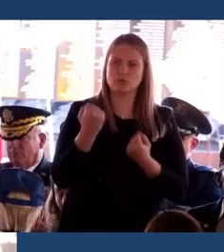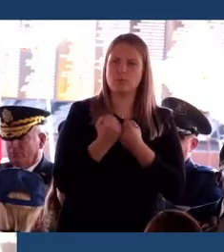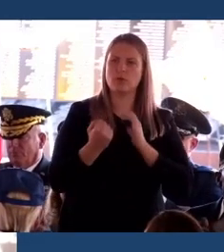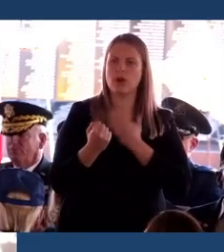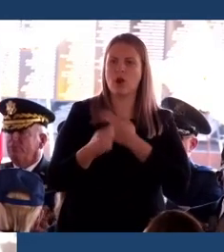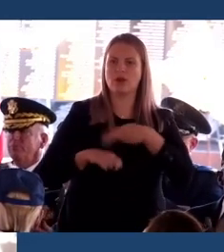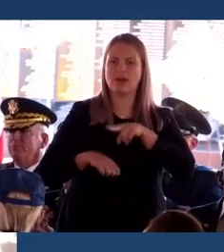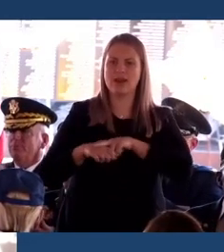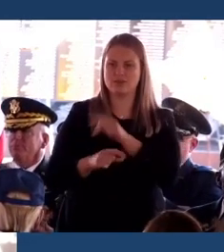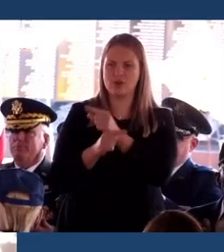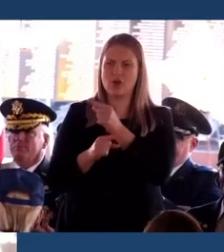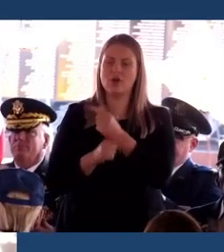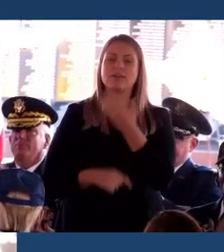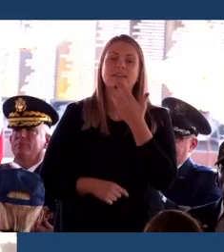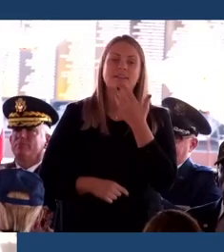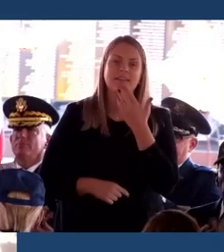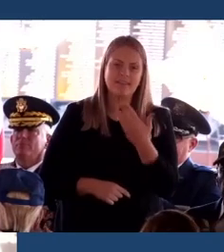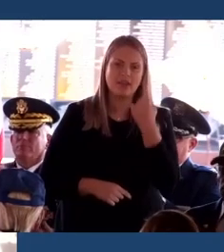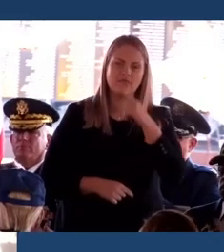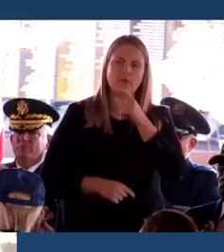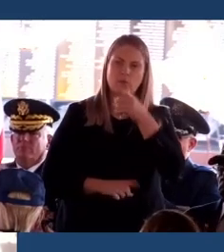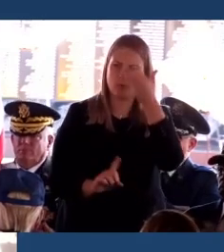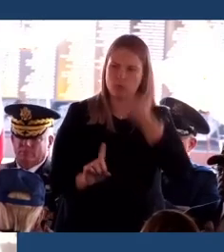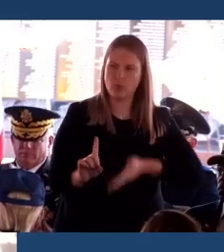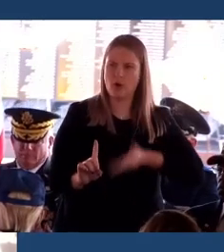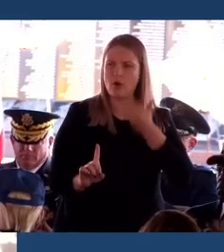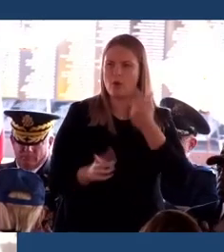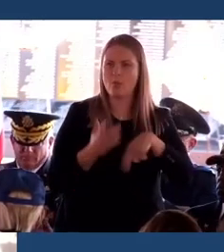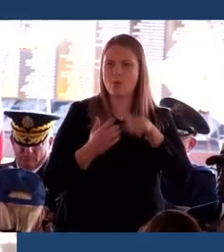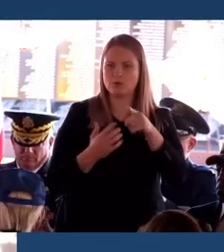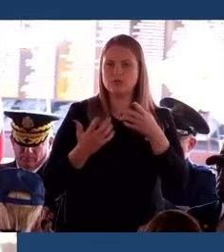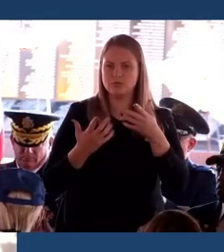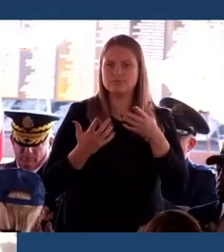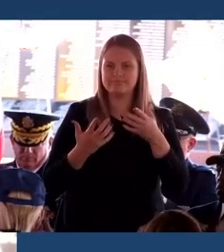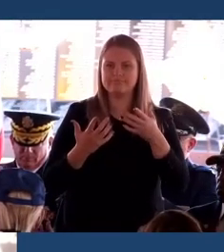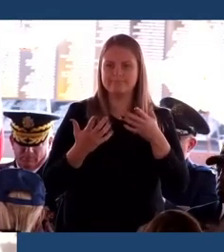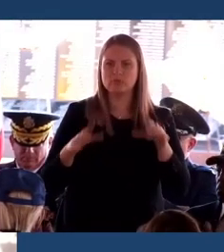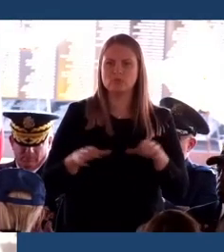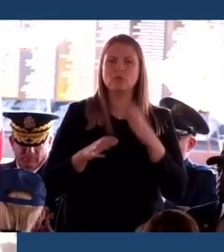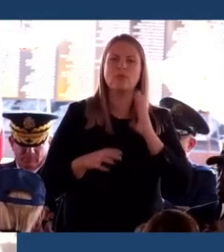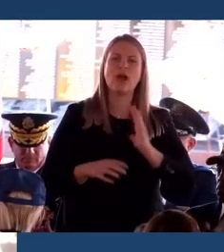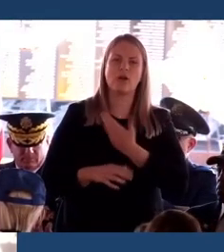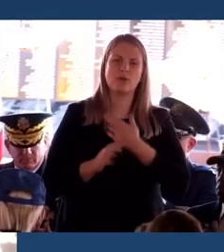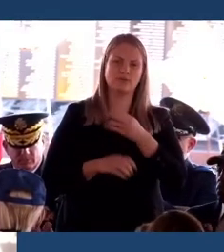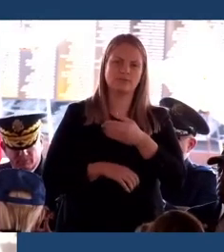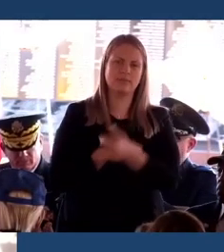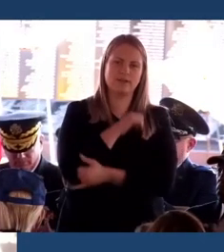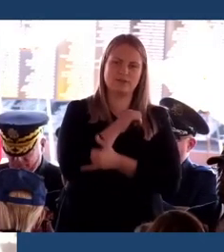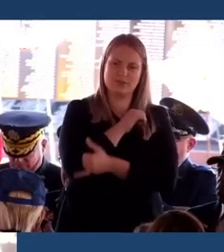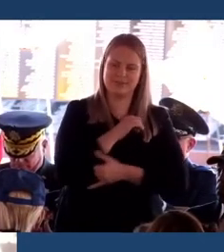National Guard? Thank you for who you are and for what you've done for our nation.